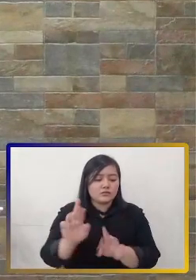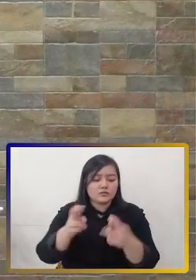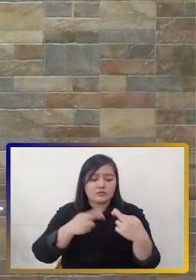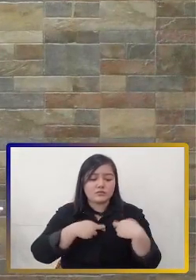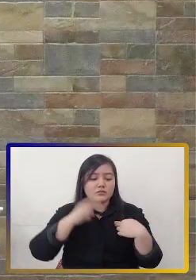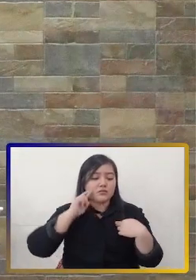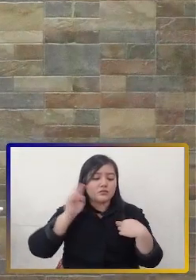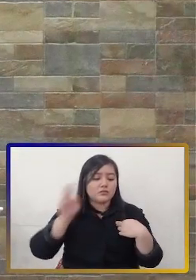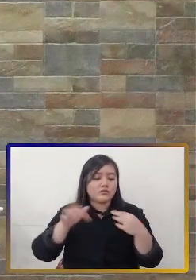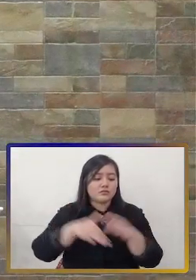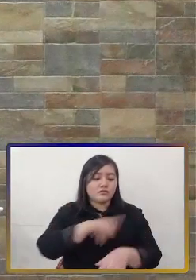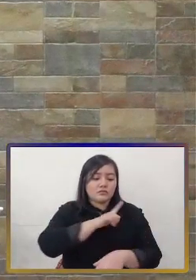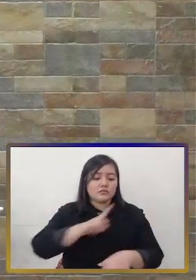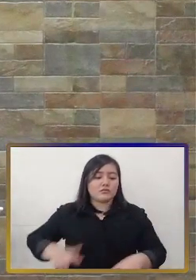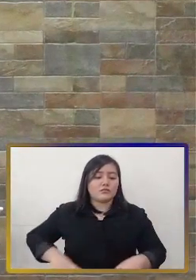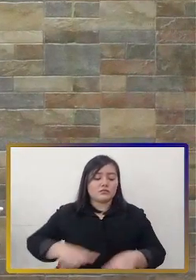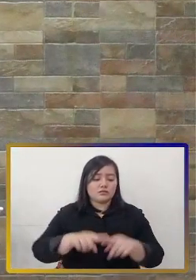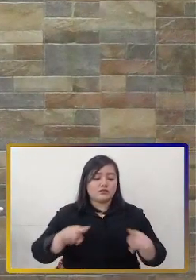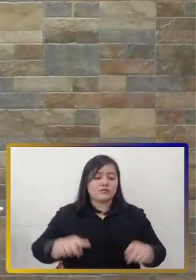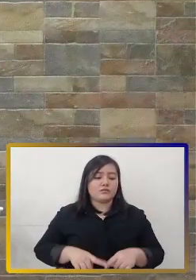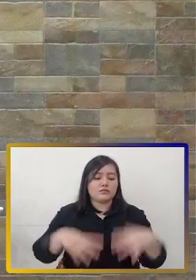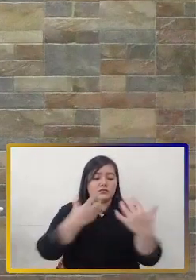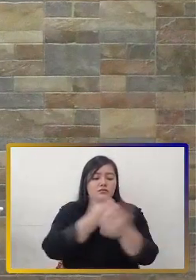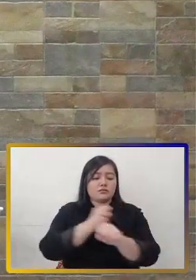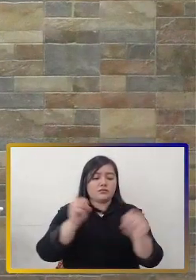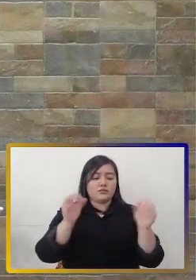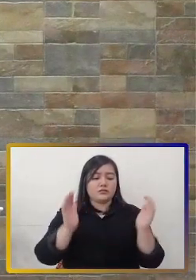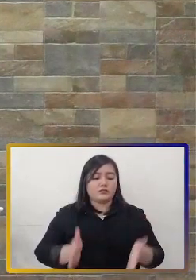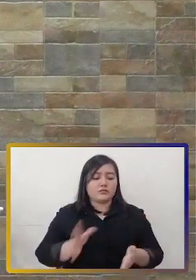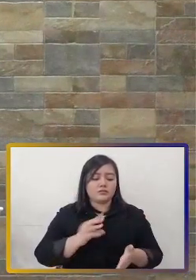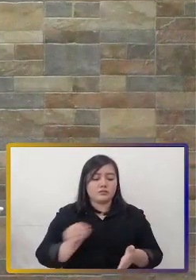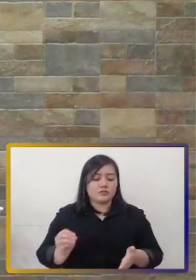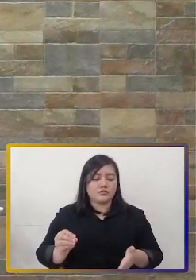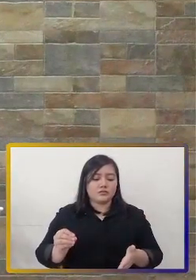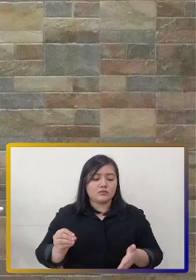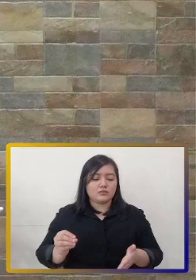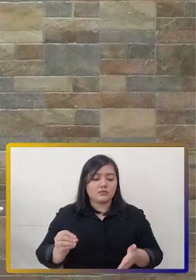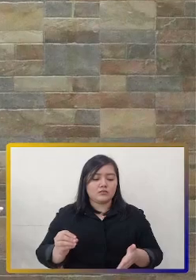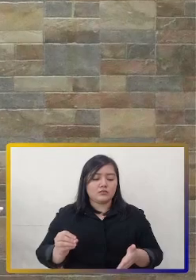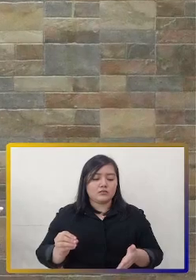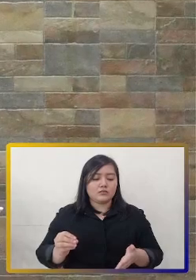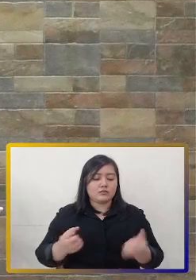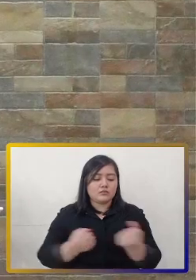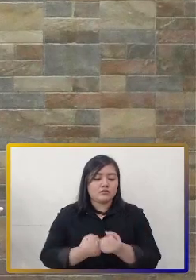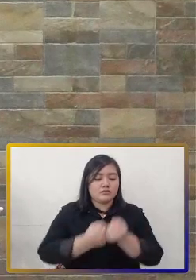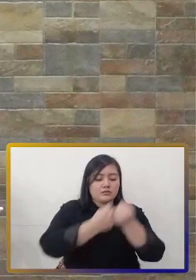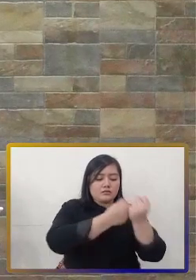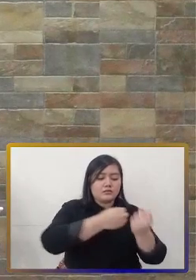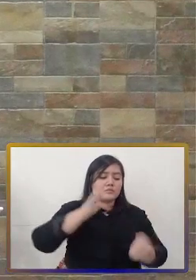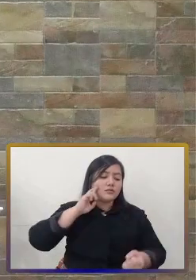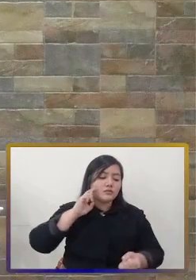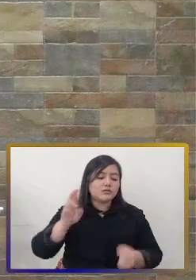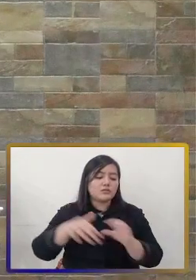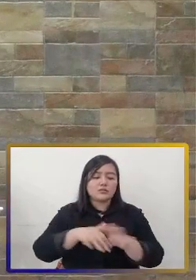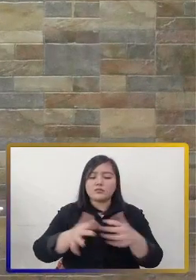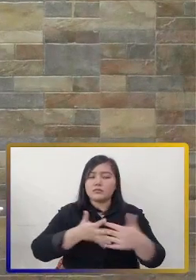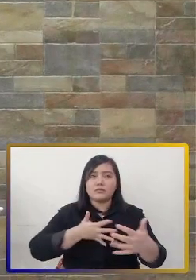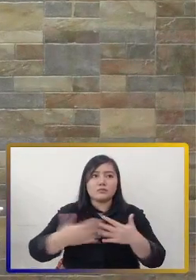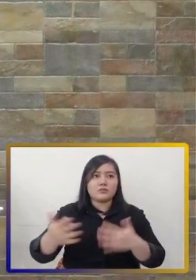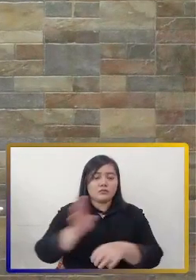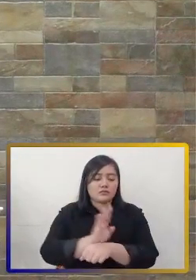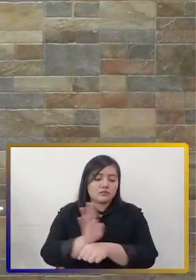as becometh saints, and that ye assist her in whatsoever business she had need of